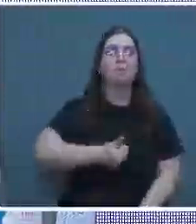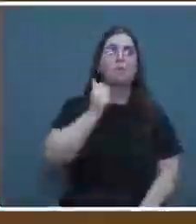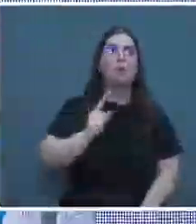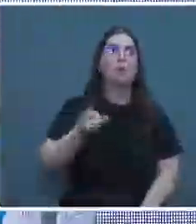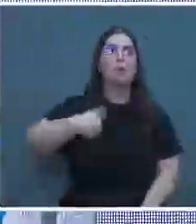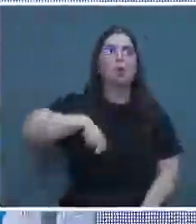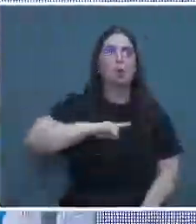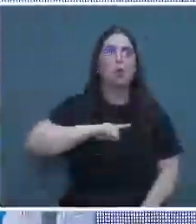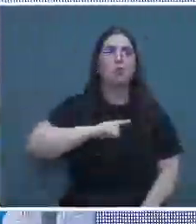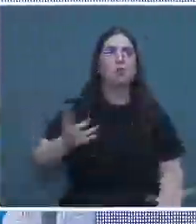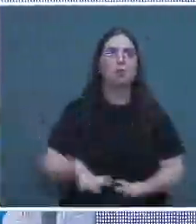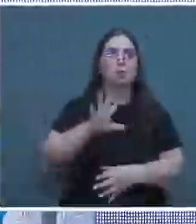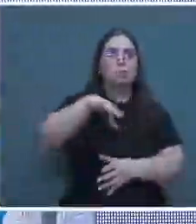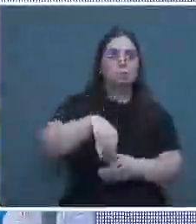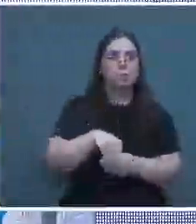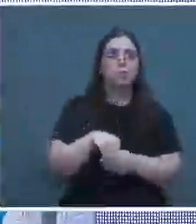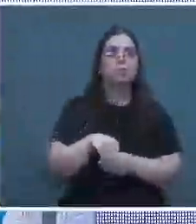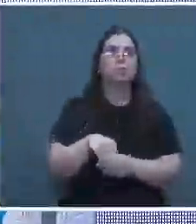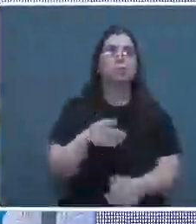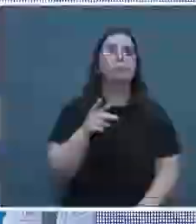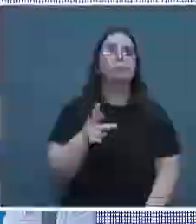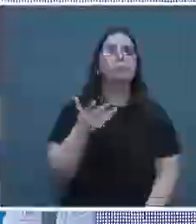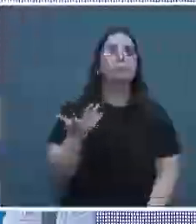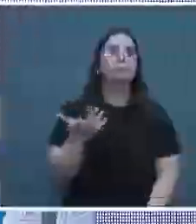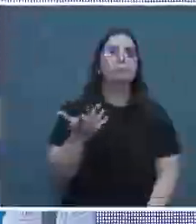we involve them in terms of